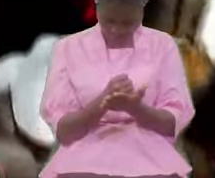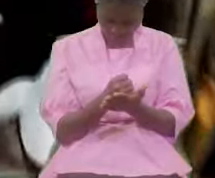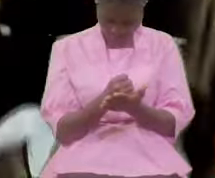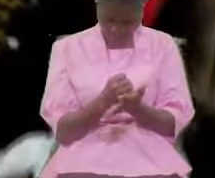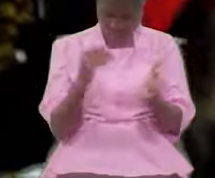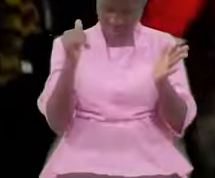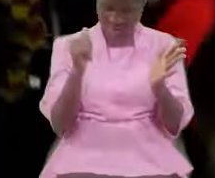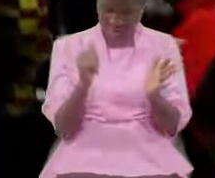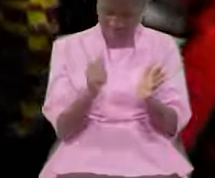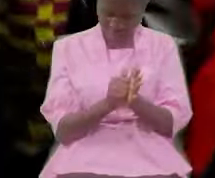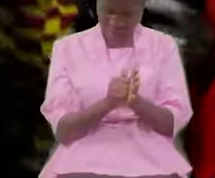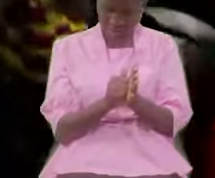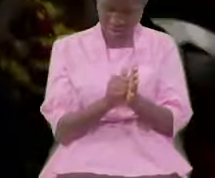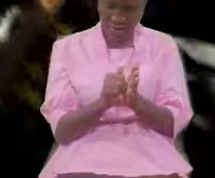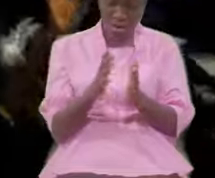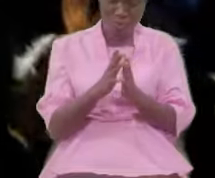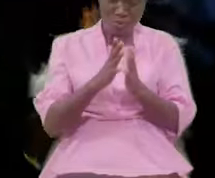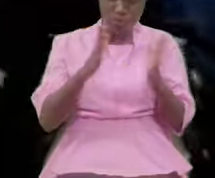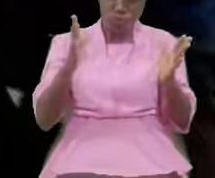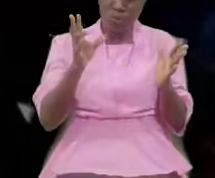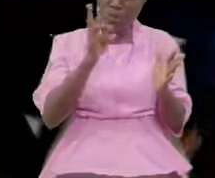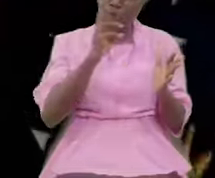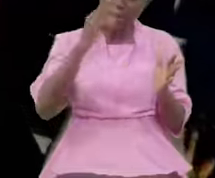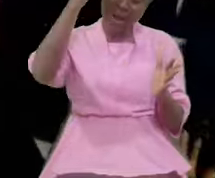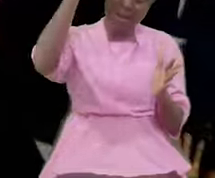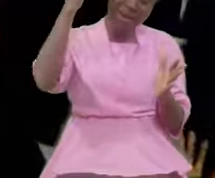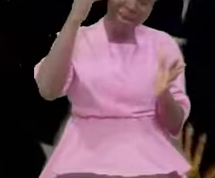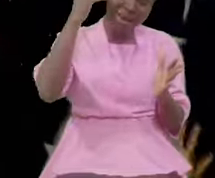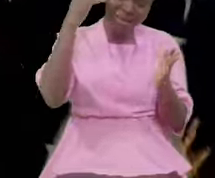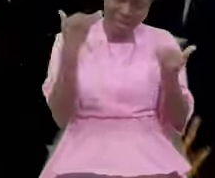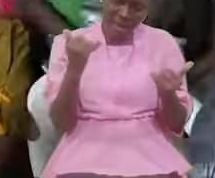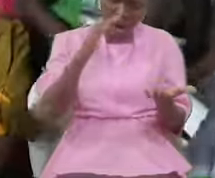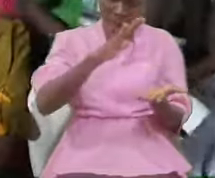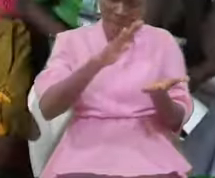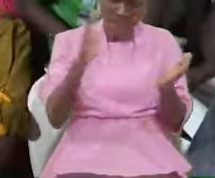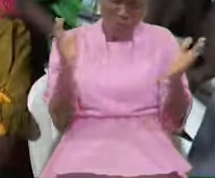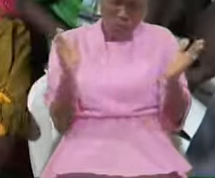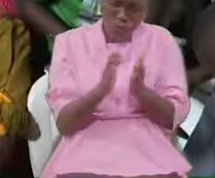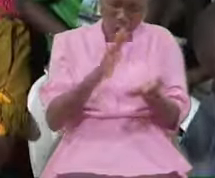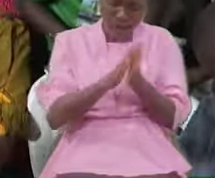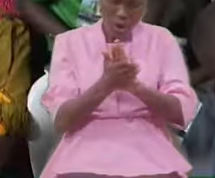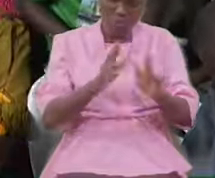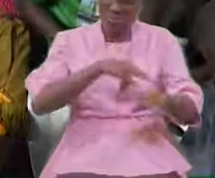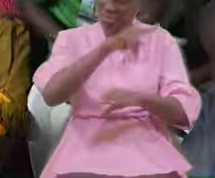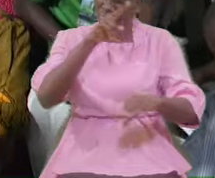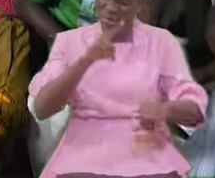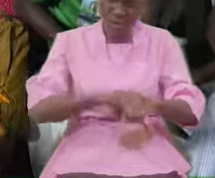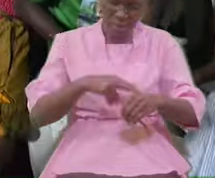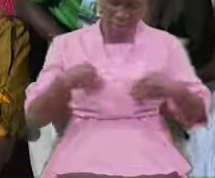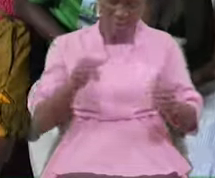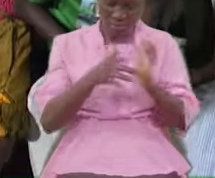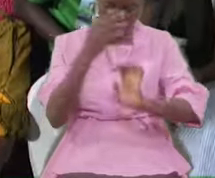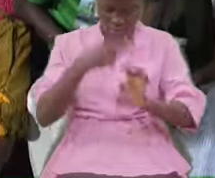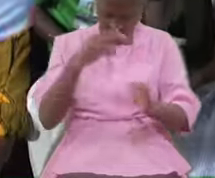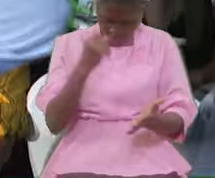water head shrink now become normal in Jesus ang tanang masakit ng mah